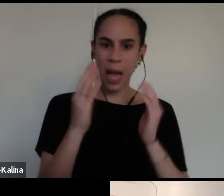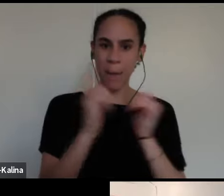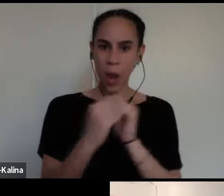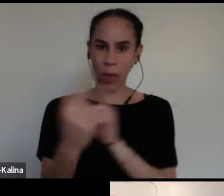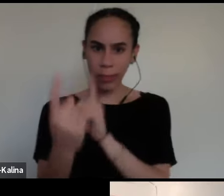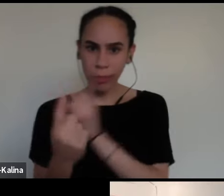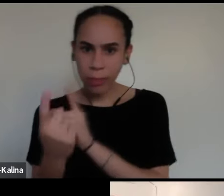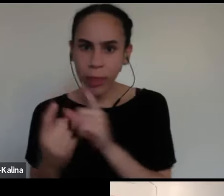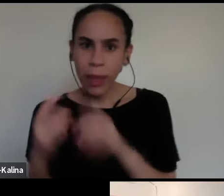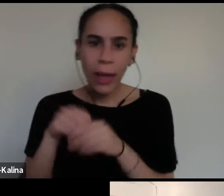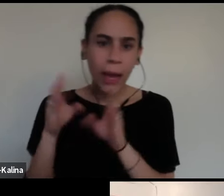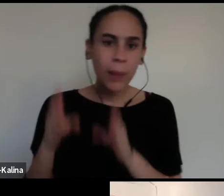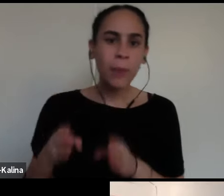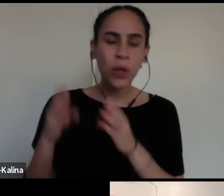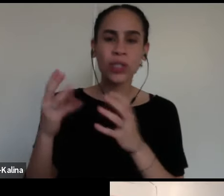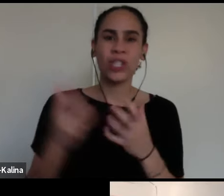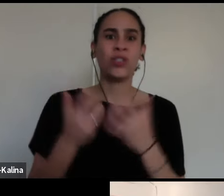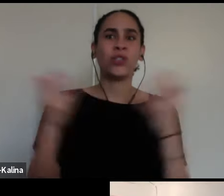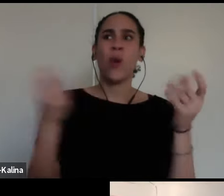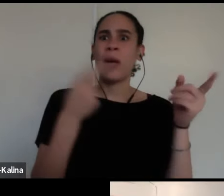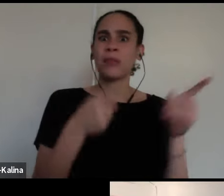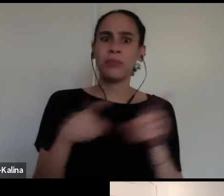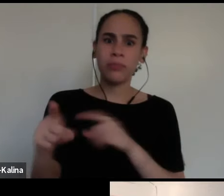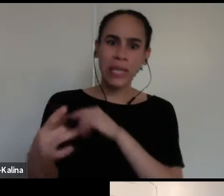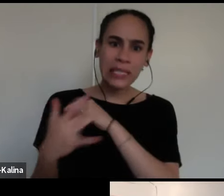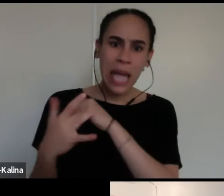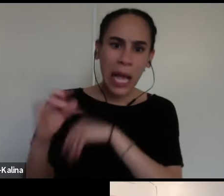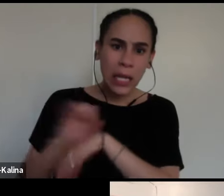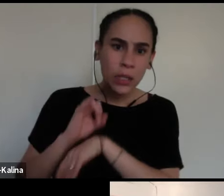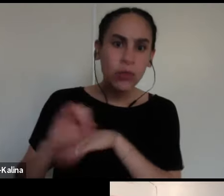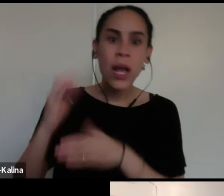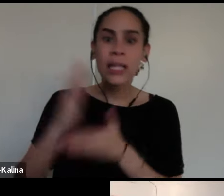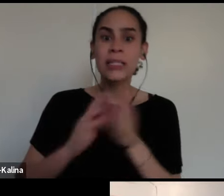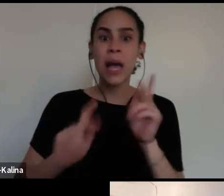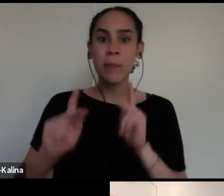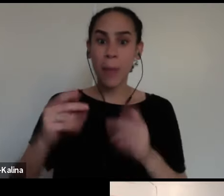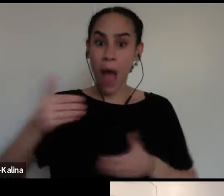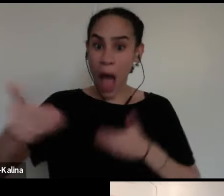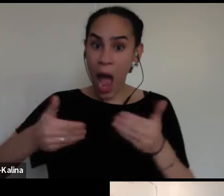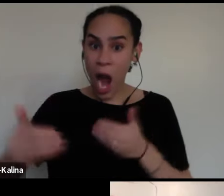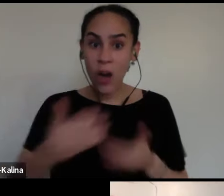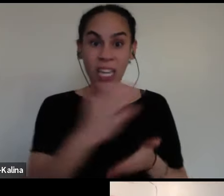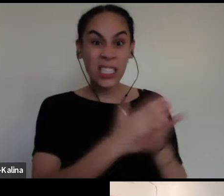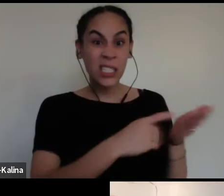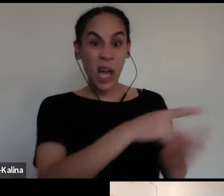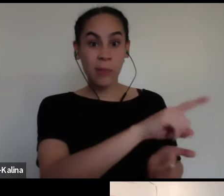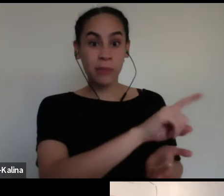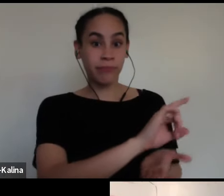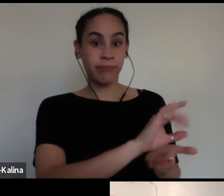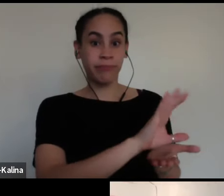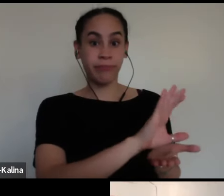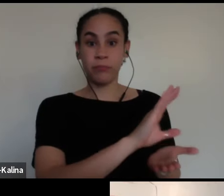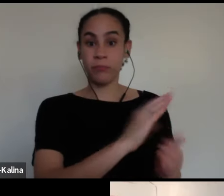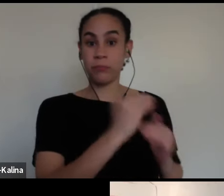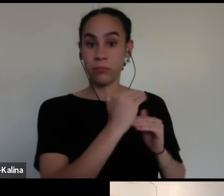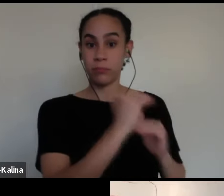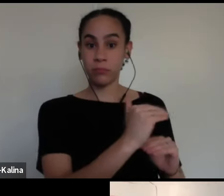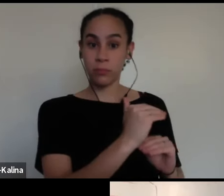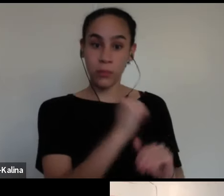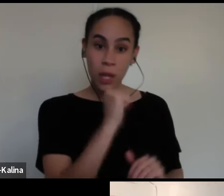happening. And the tech industry, some companies are hiring, a lot of companies are not, and there is turnover.